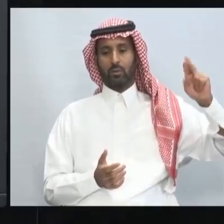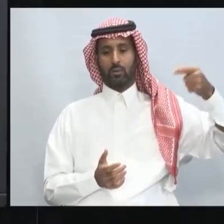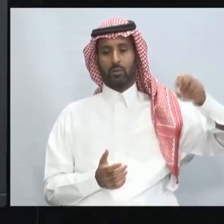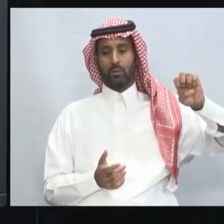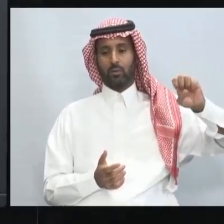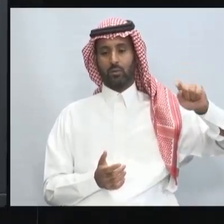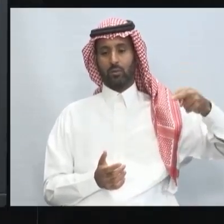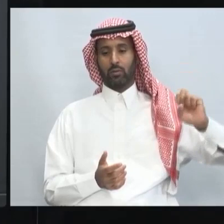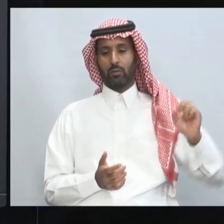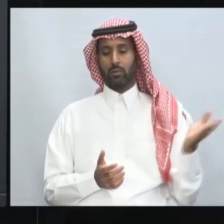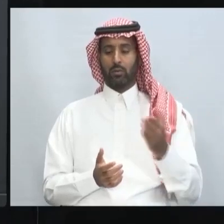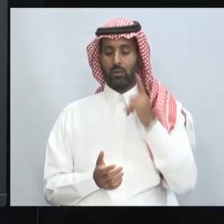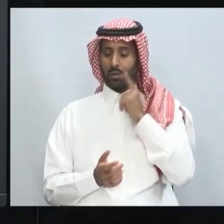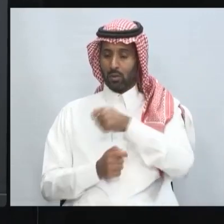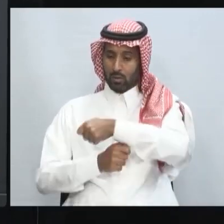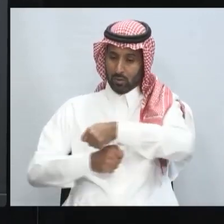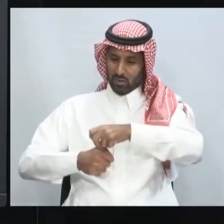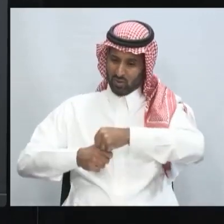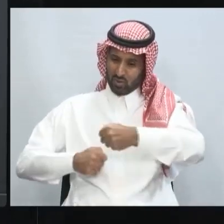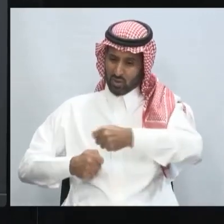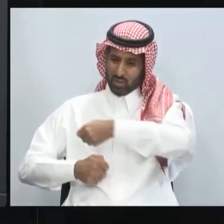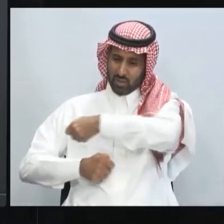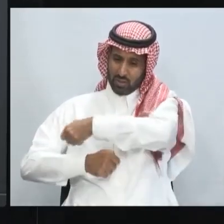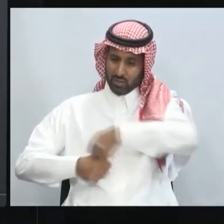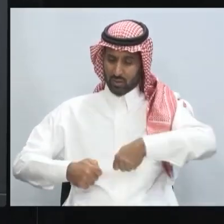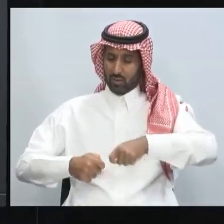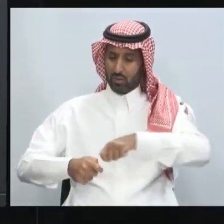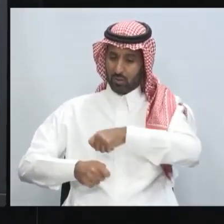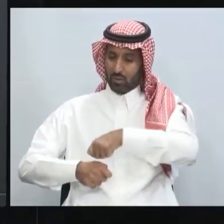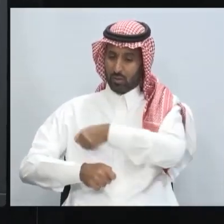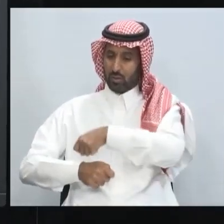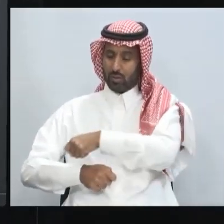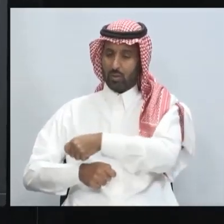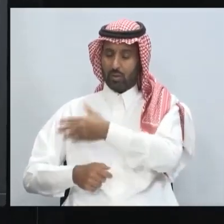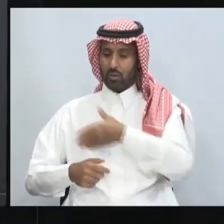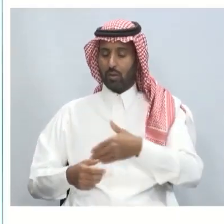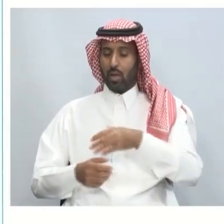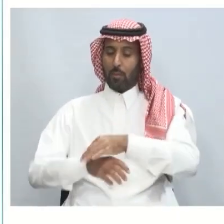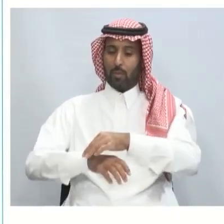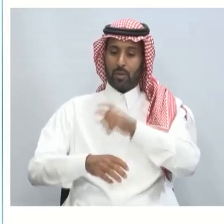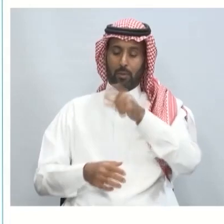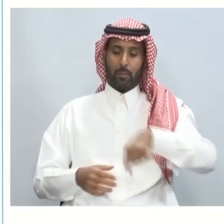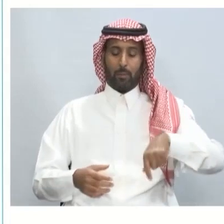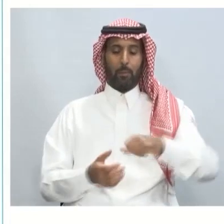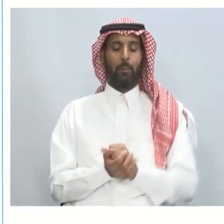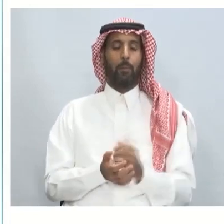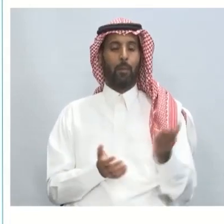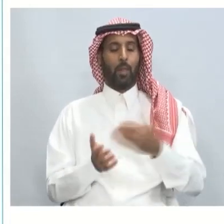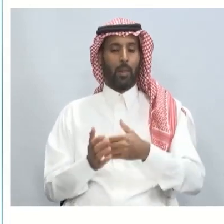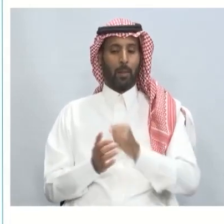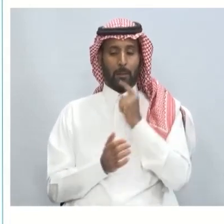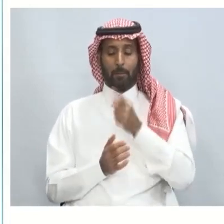kind of a doctor that operates on sick or injured people. Last one,